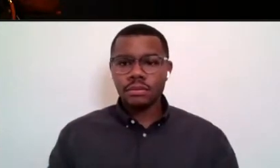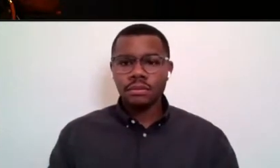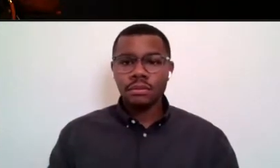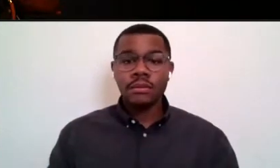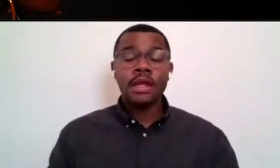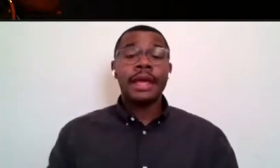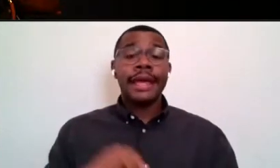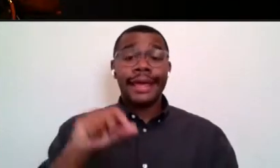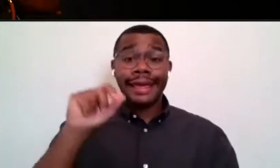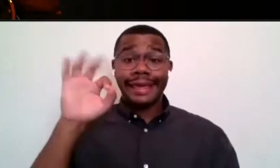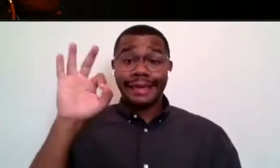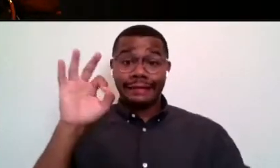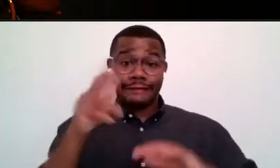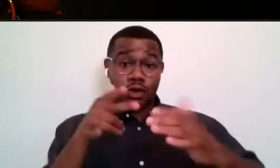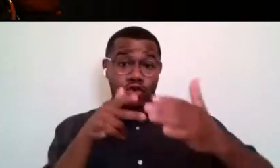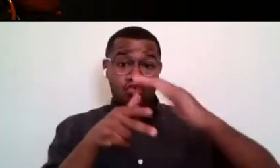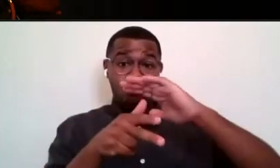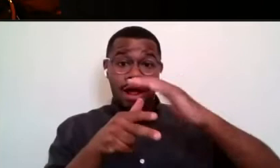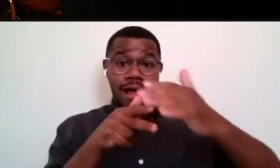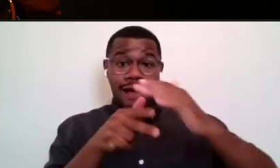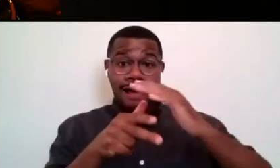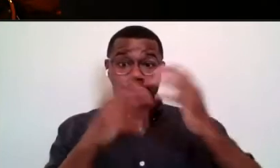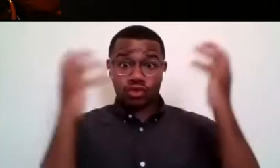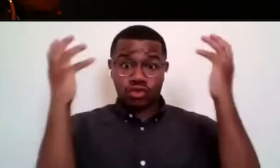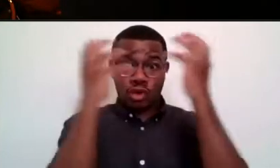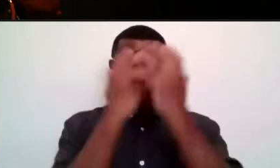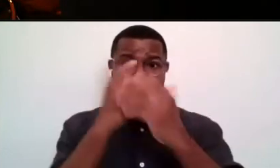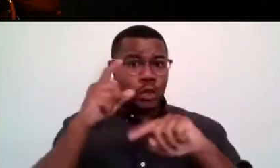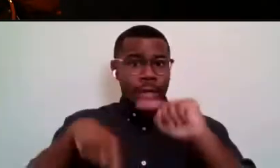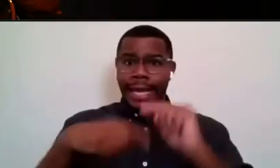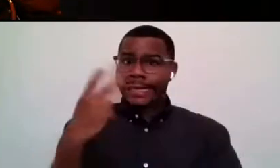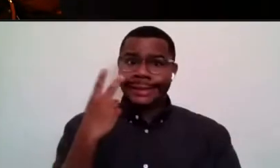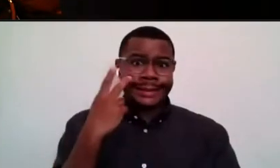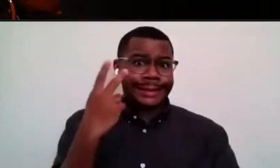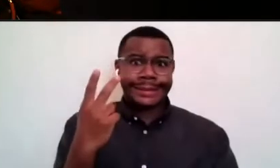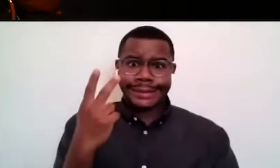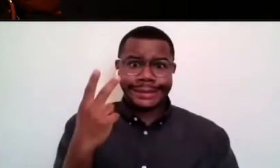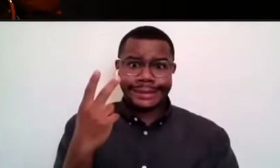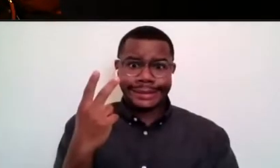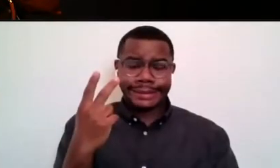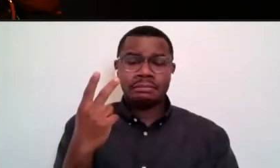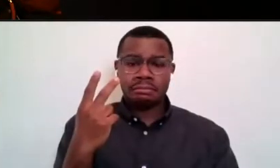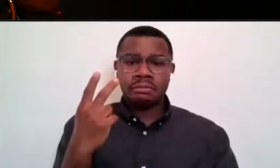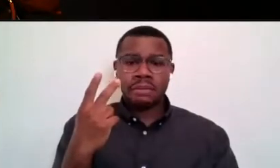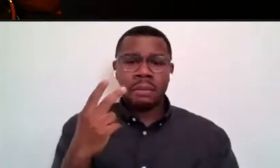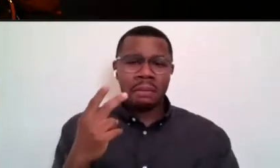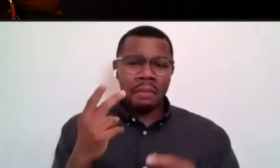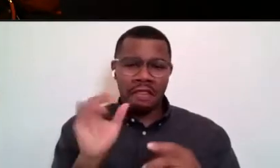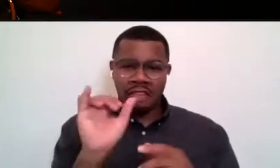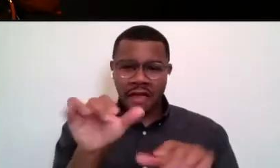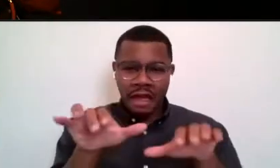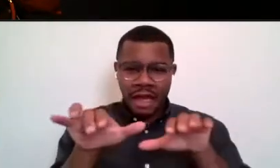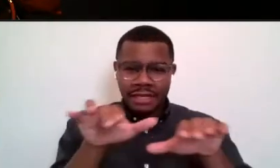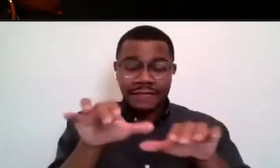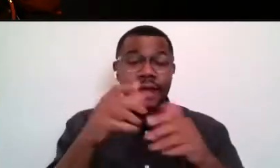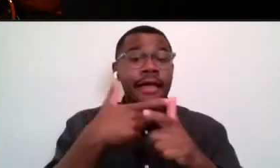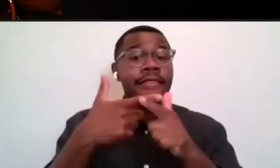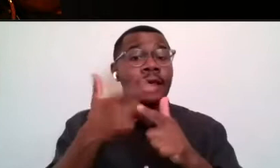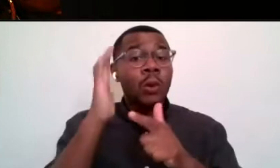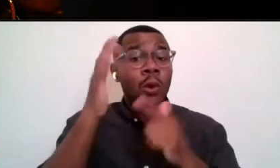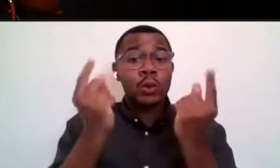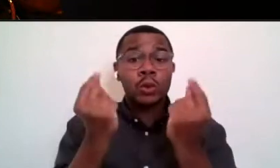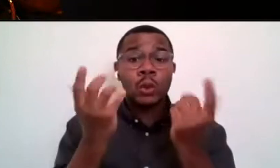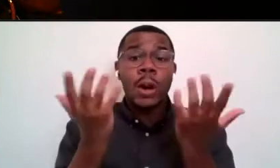and you can't see, let's play it that way, and then we'll put a mask on. And there's the hunter. The hunter,